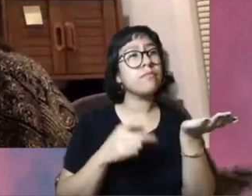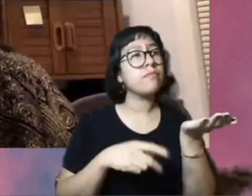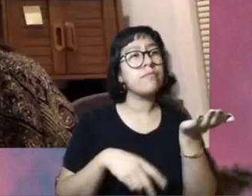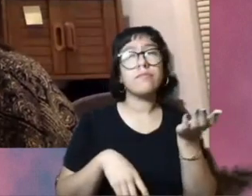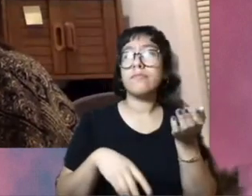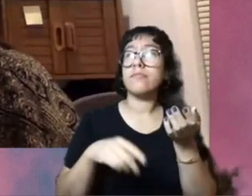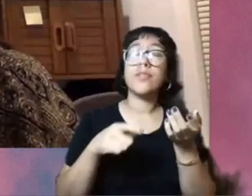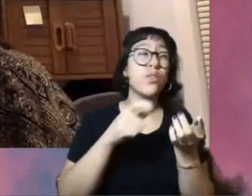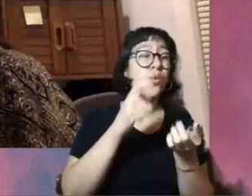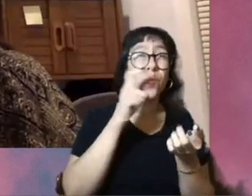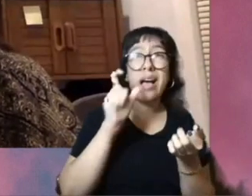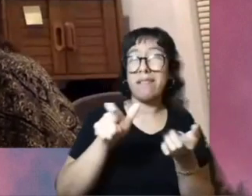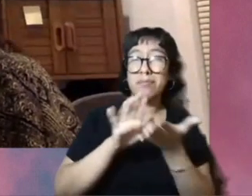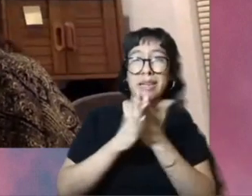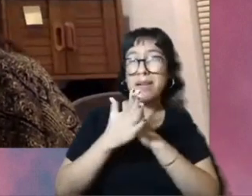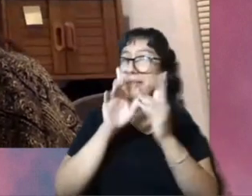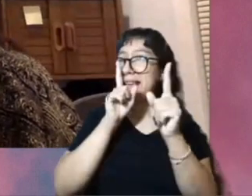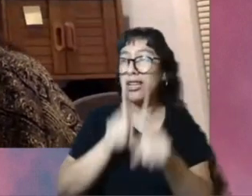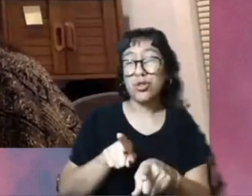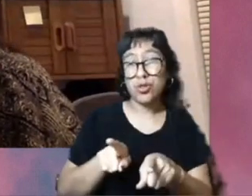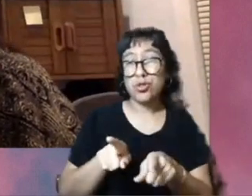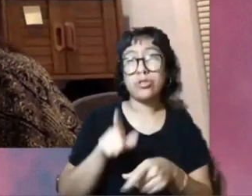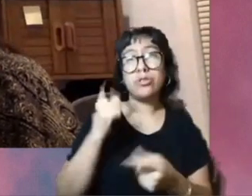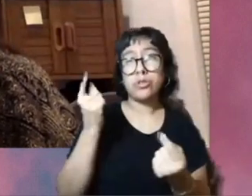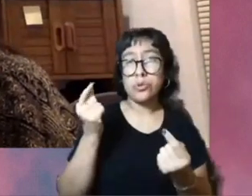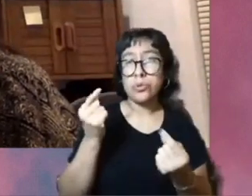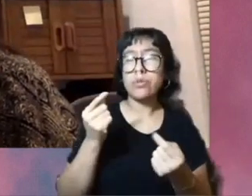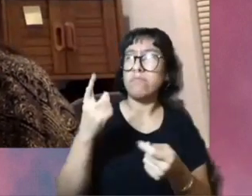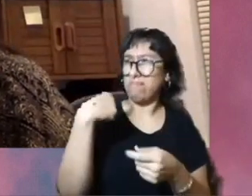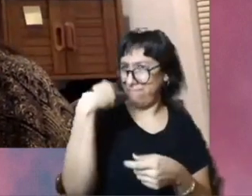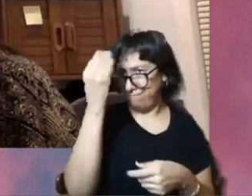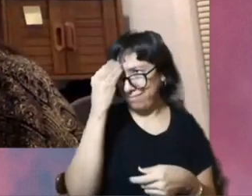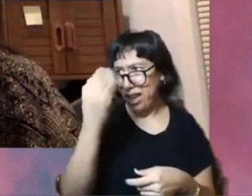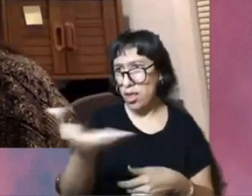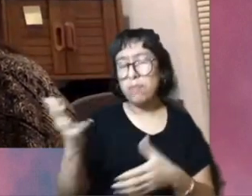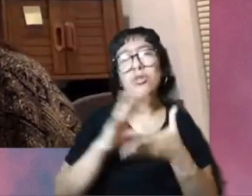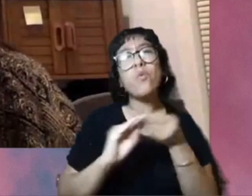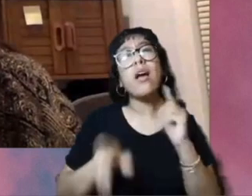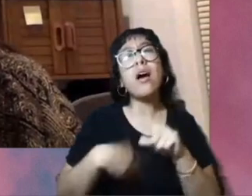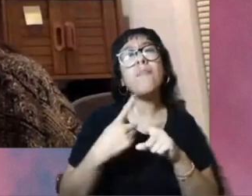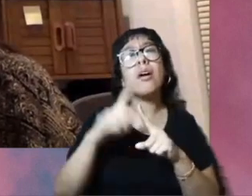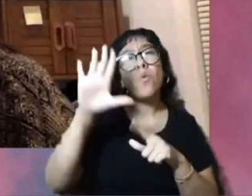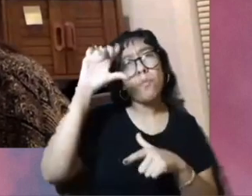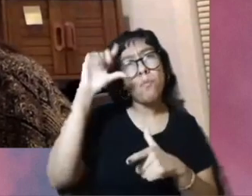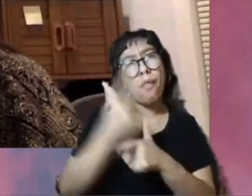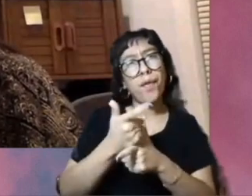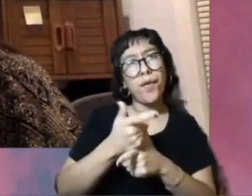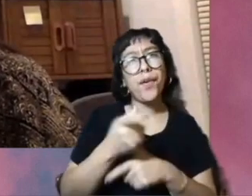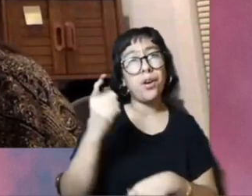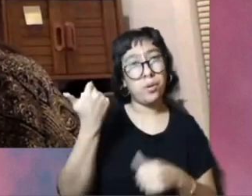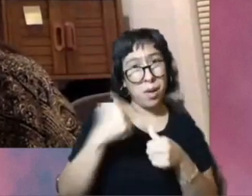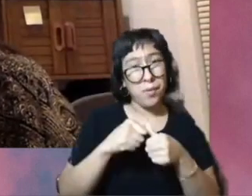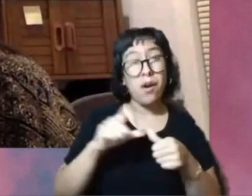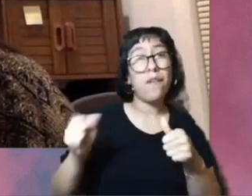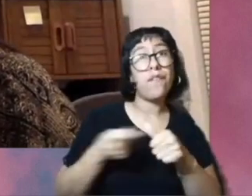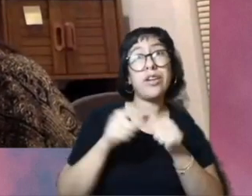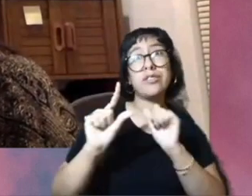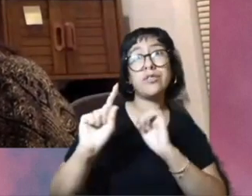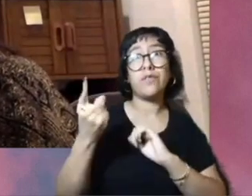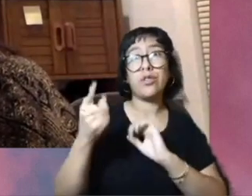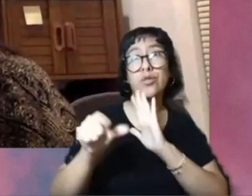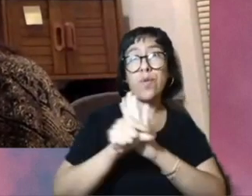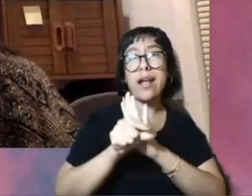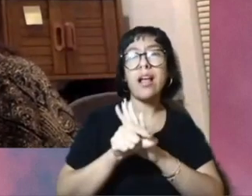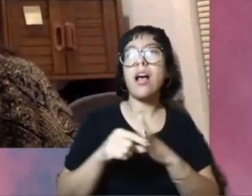the answer. Instead, tell them the story about your brother, who in the first grade told his class,